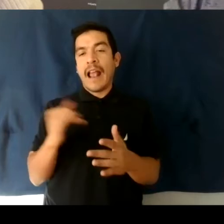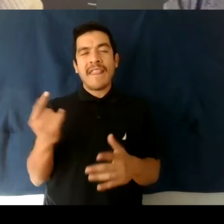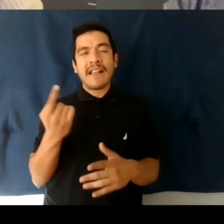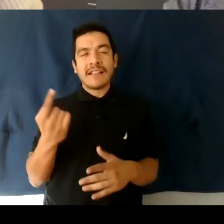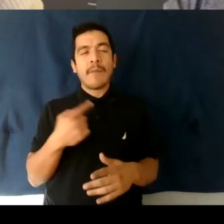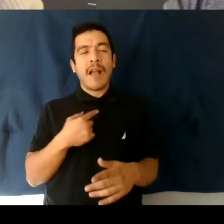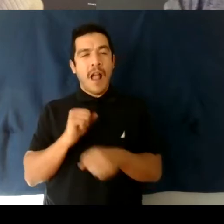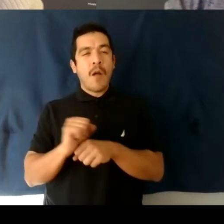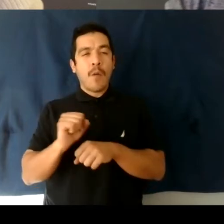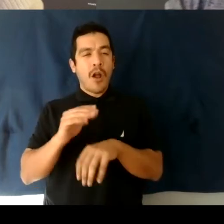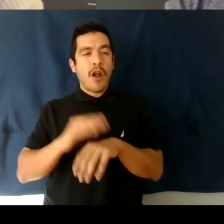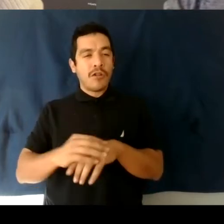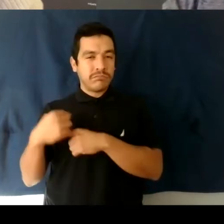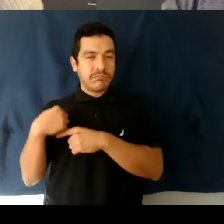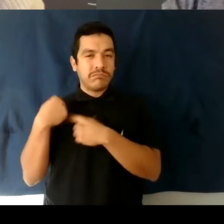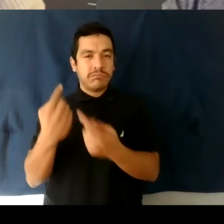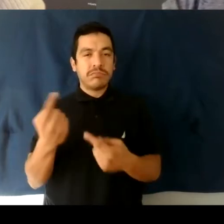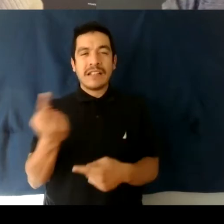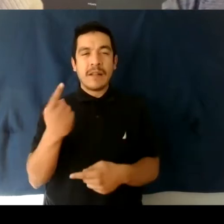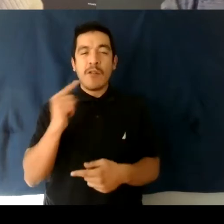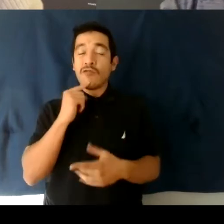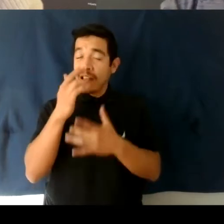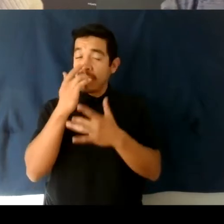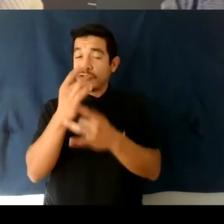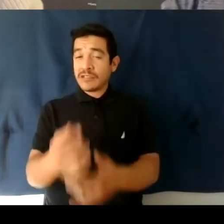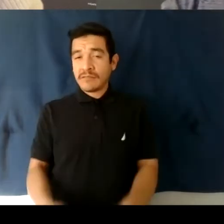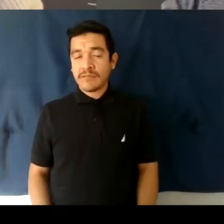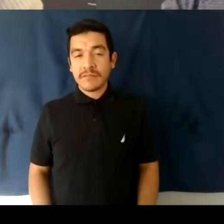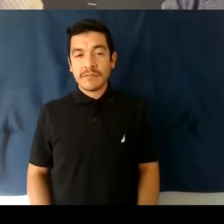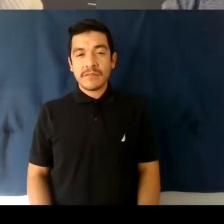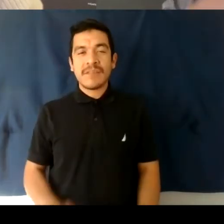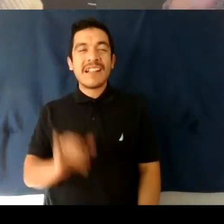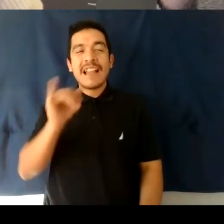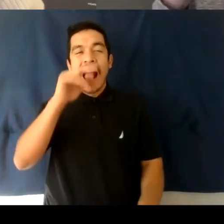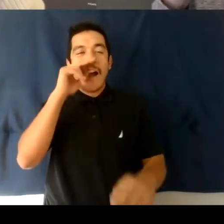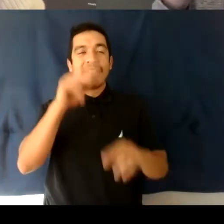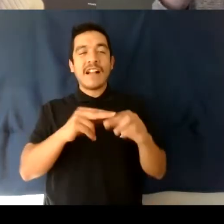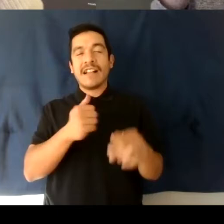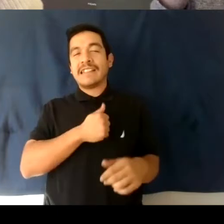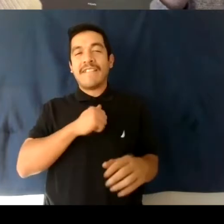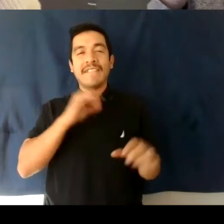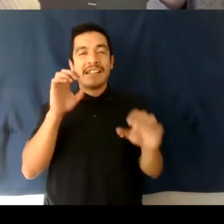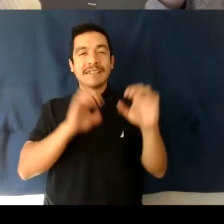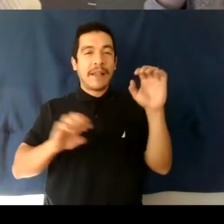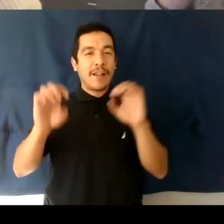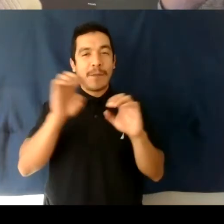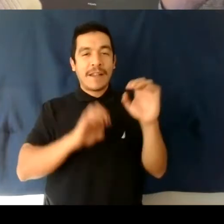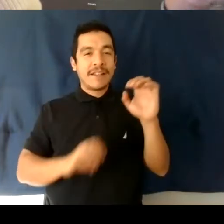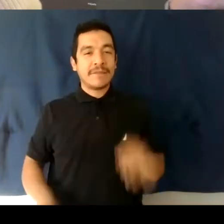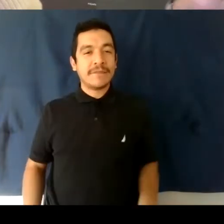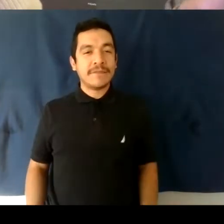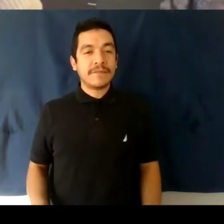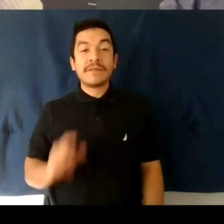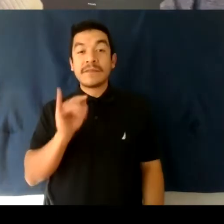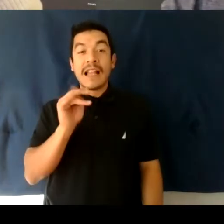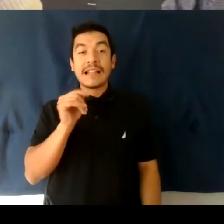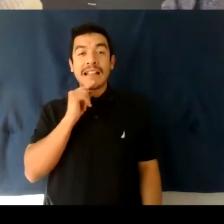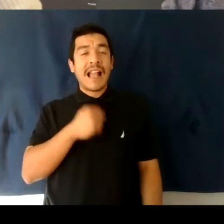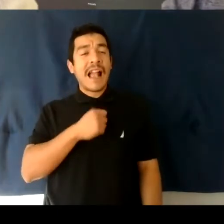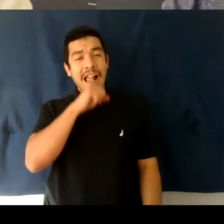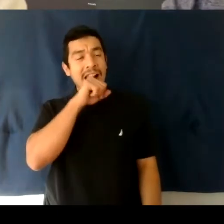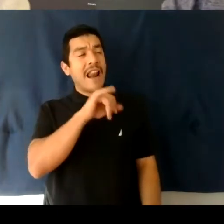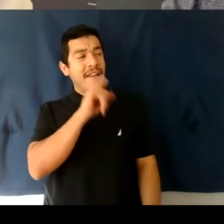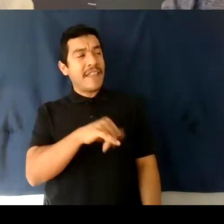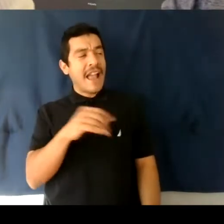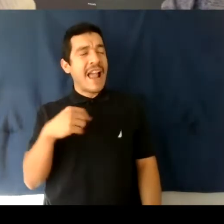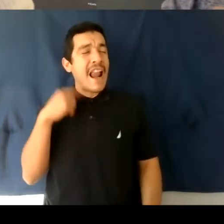has been just really interesting. Sort of like a fun self-experiment. I love that. I love that. And actually, I've heard